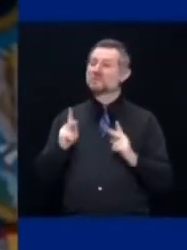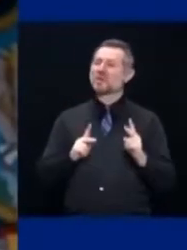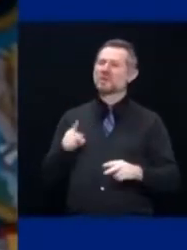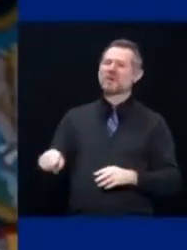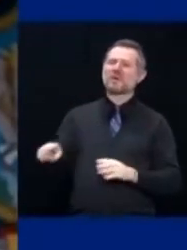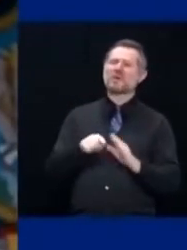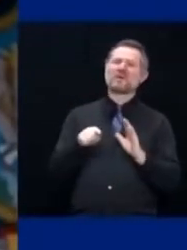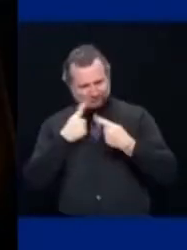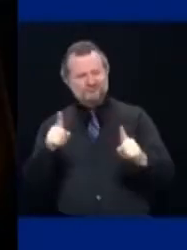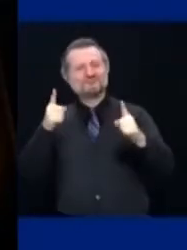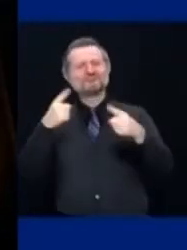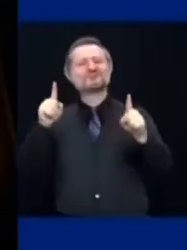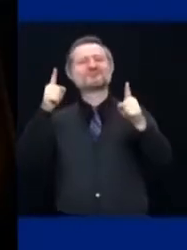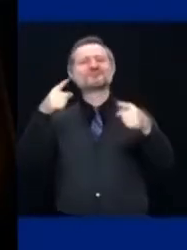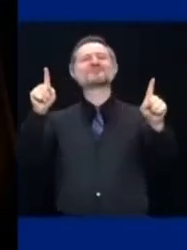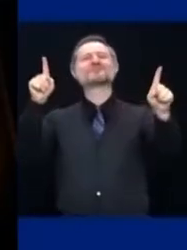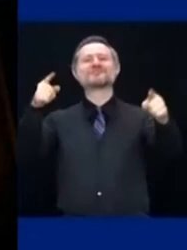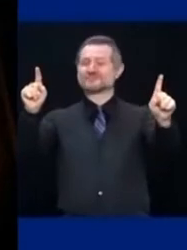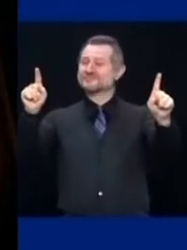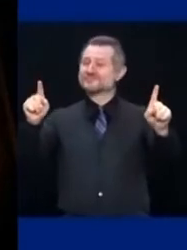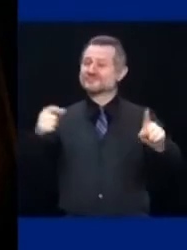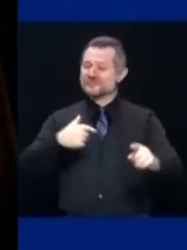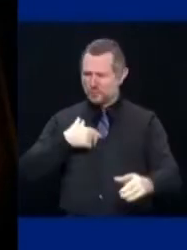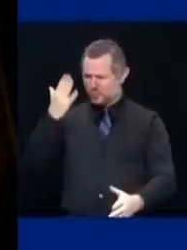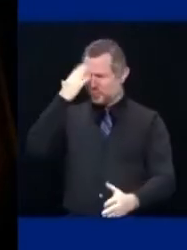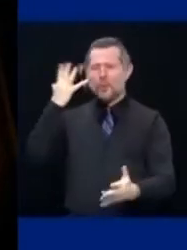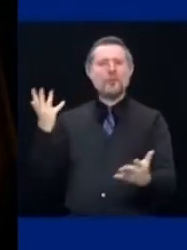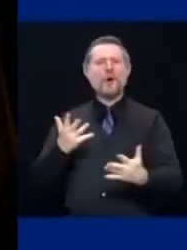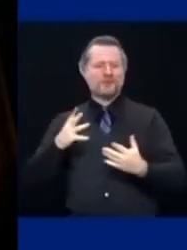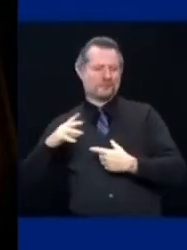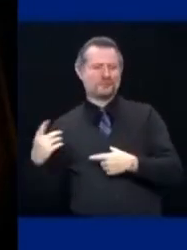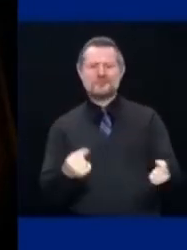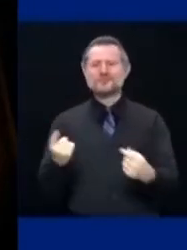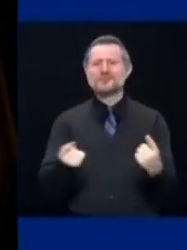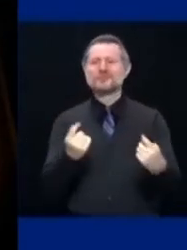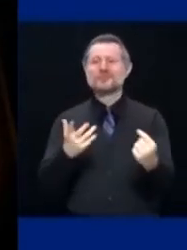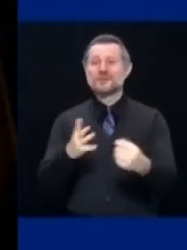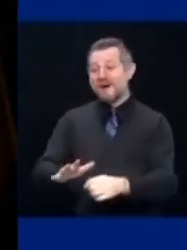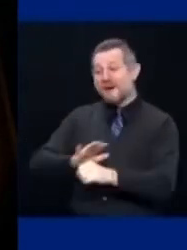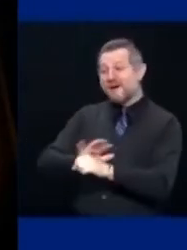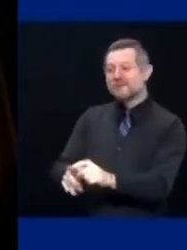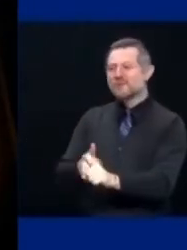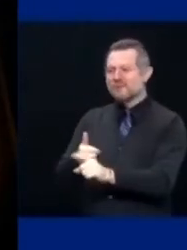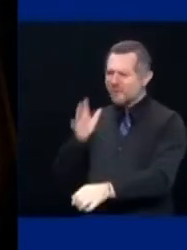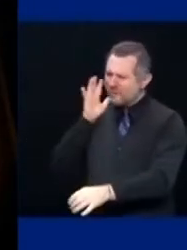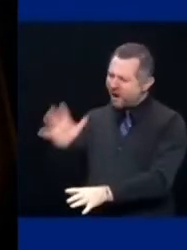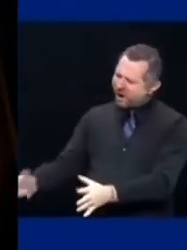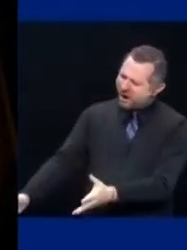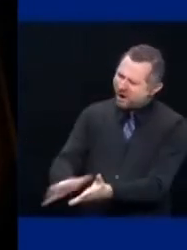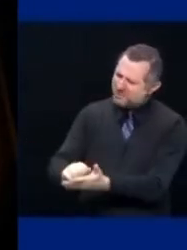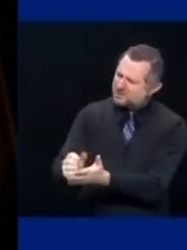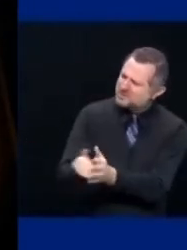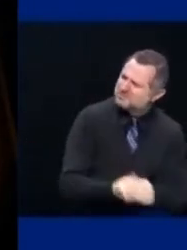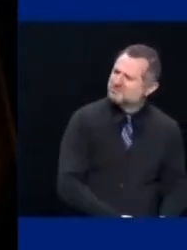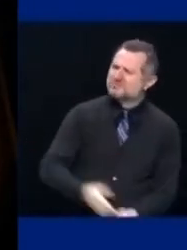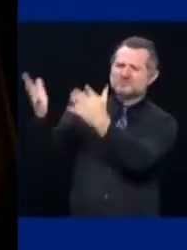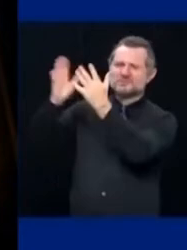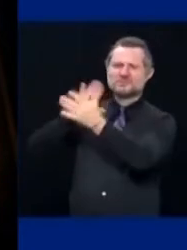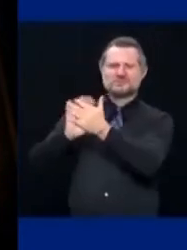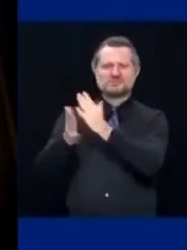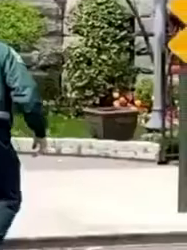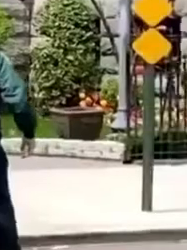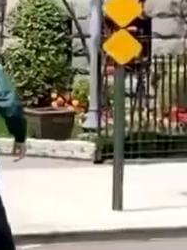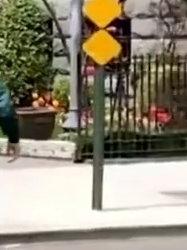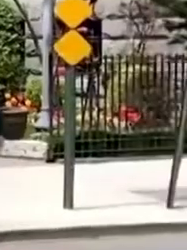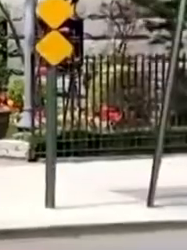data during the pandemic to improve his own image. We will win the COVID war. According to a New York Attorney General's report released in